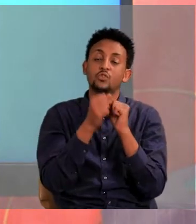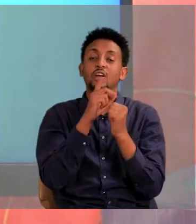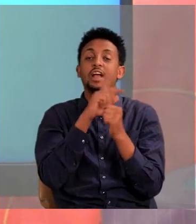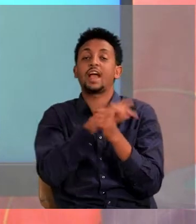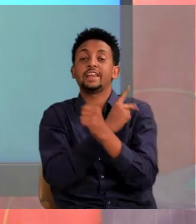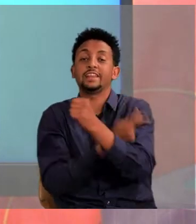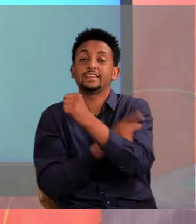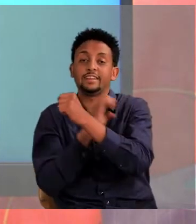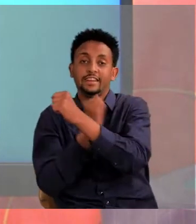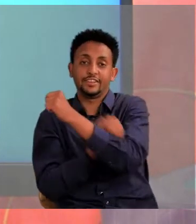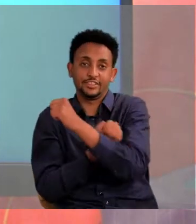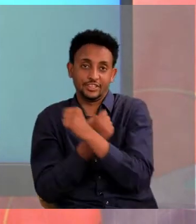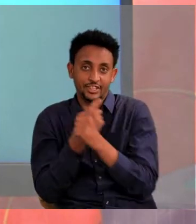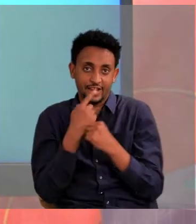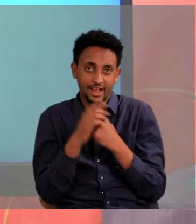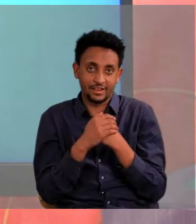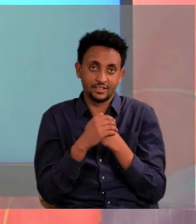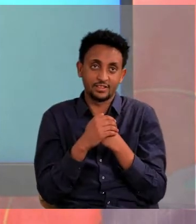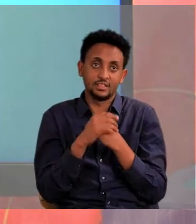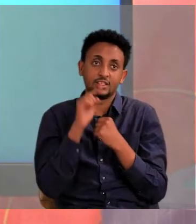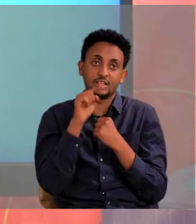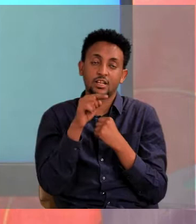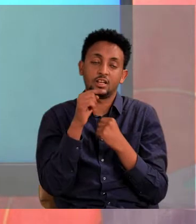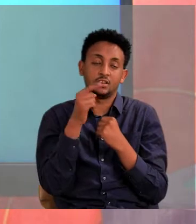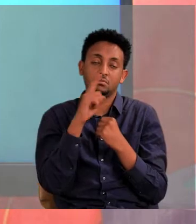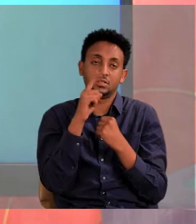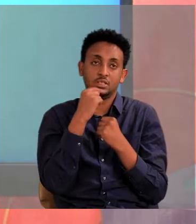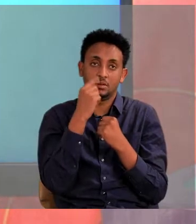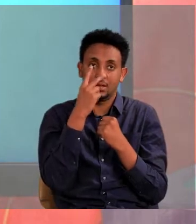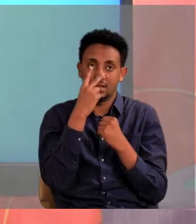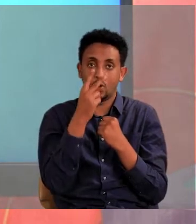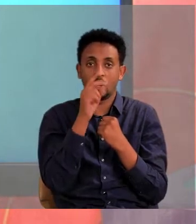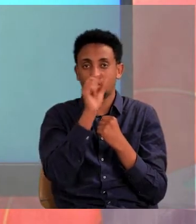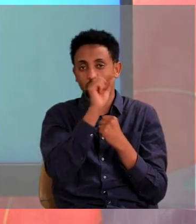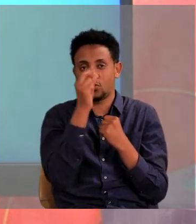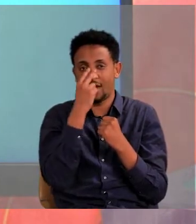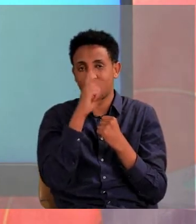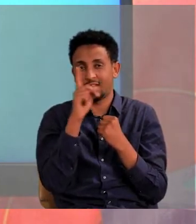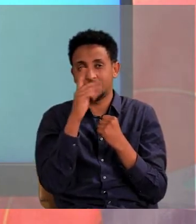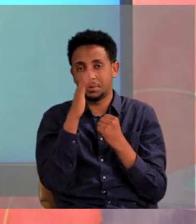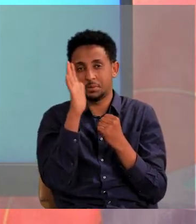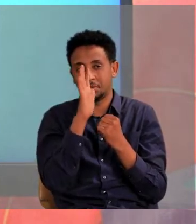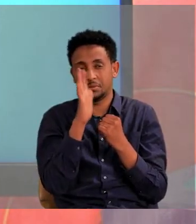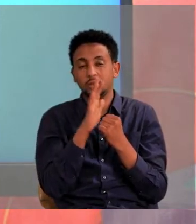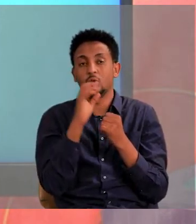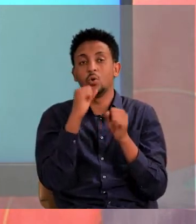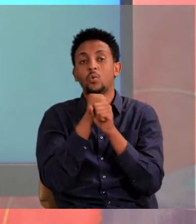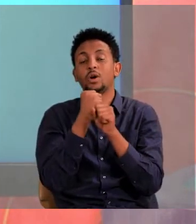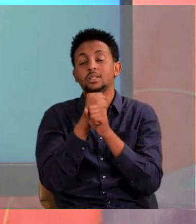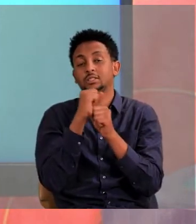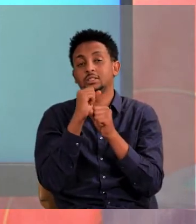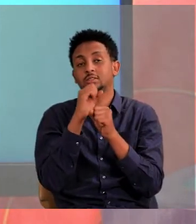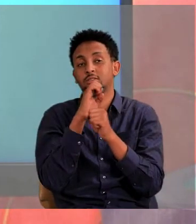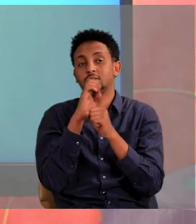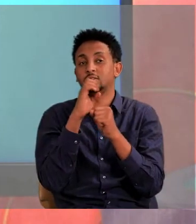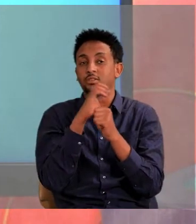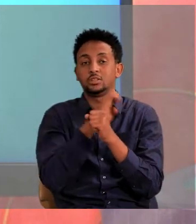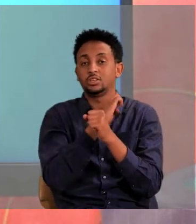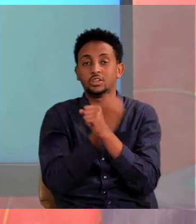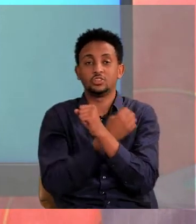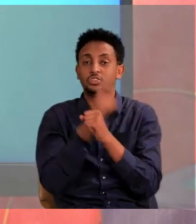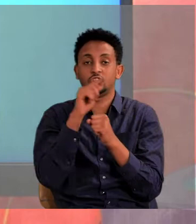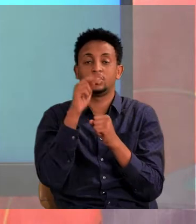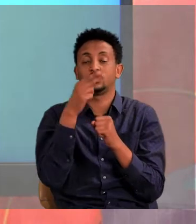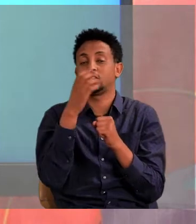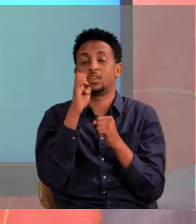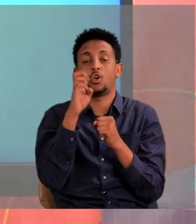kinetic energy. This is what it says. Okay, and here you have the work energy theorem, work kinetic energy